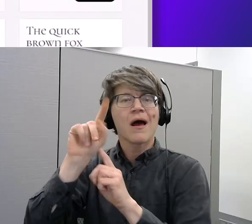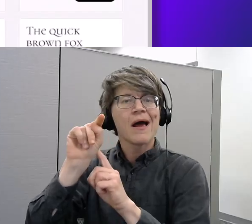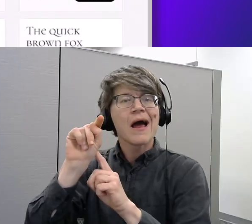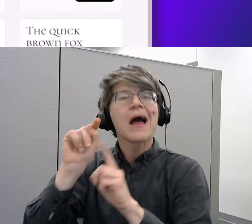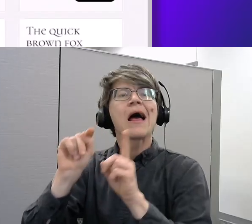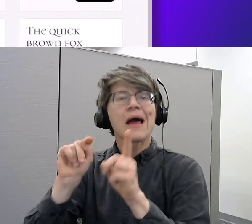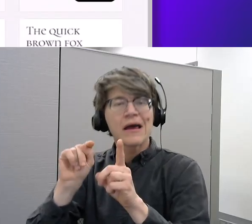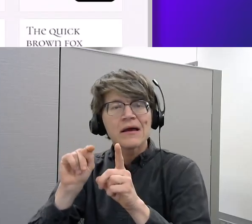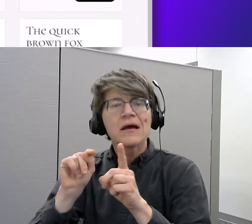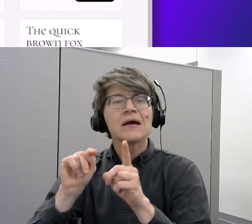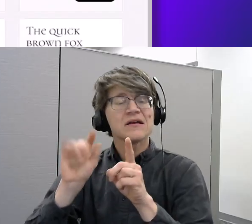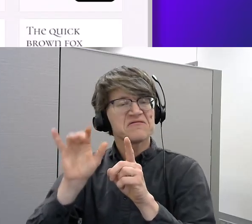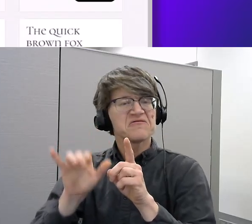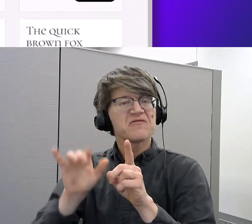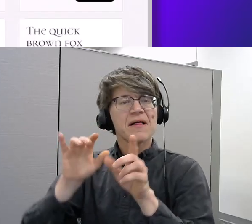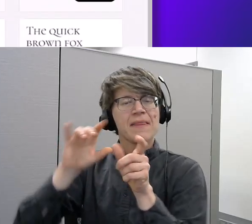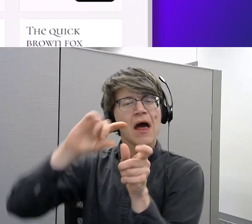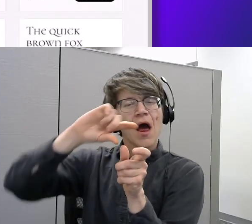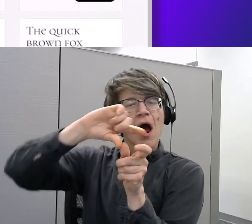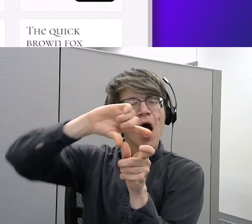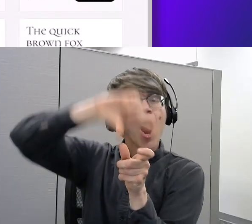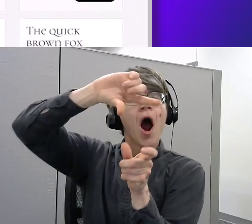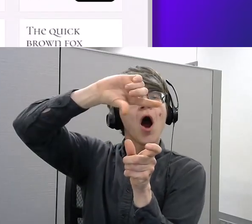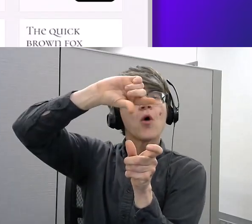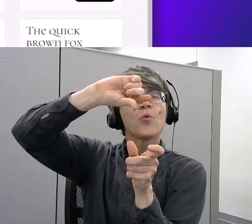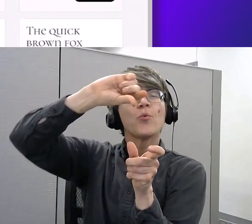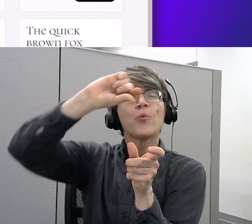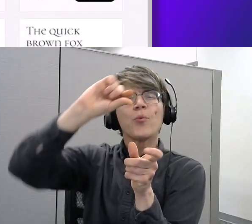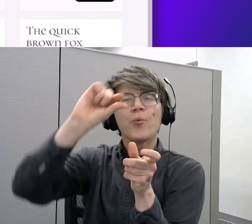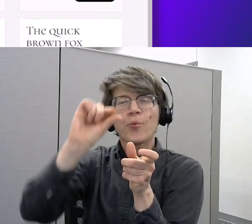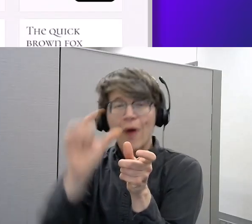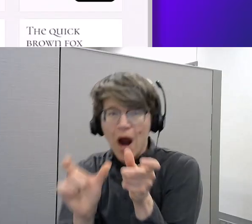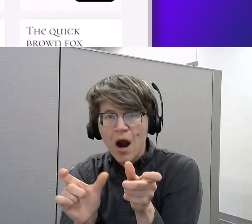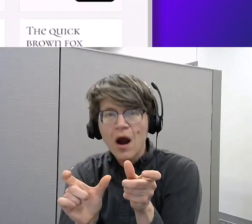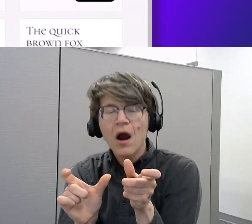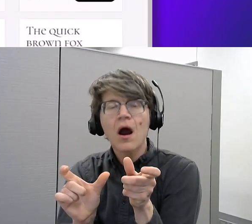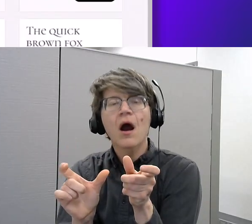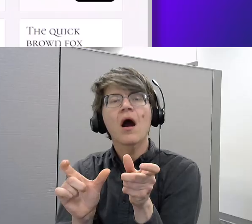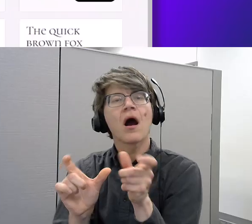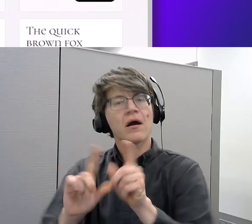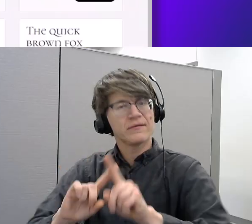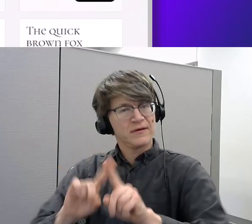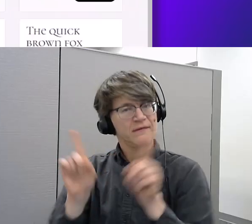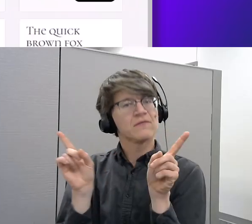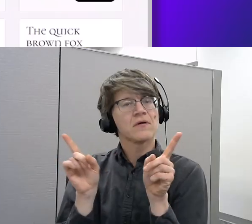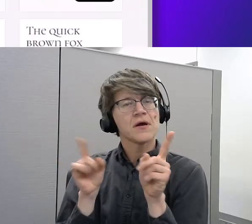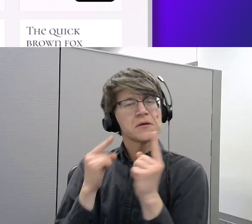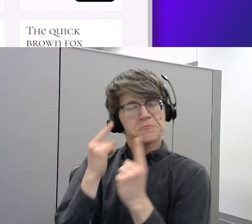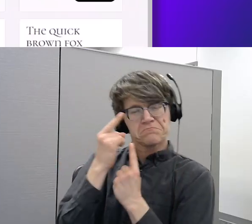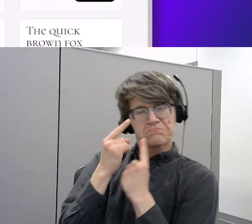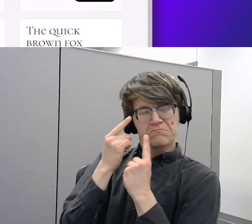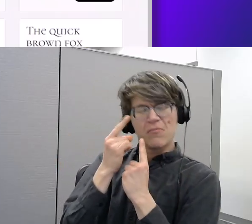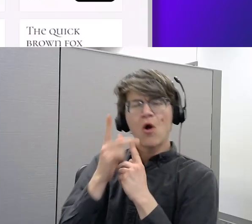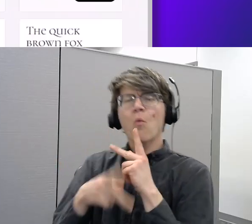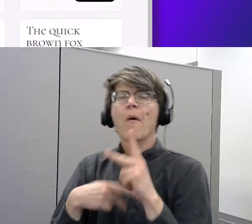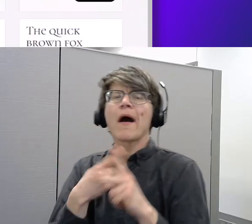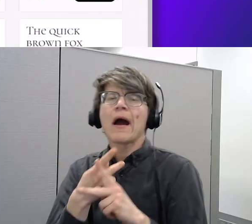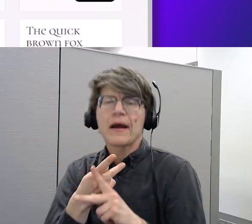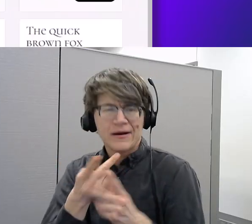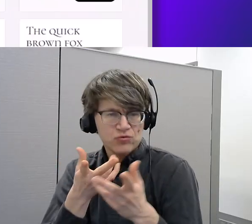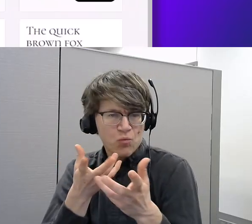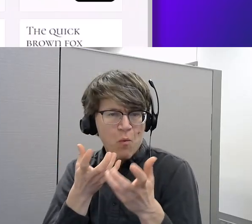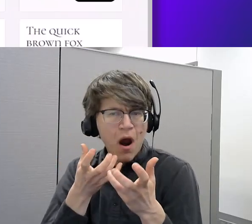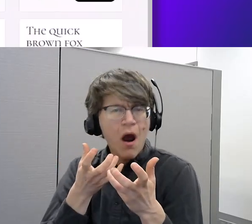letters start to connect together. And so this is something that you want to consider when you're thinking about the typeface that you're choosing. If you